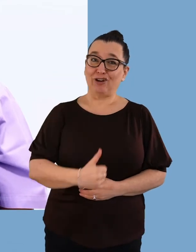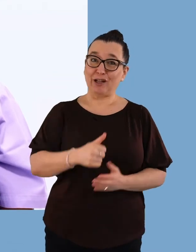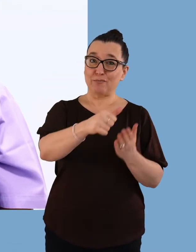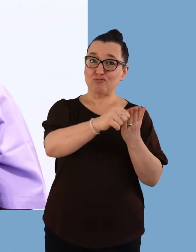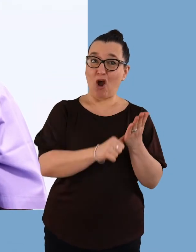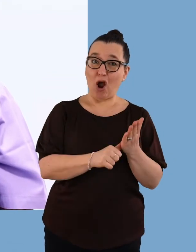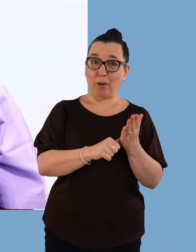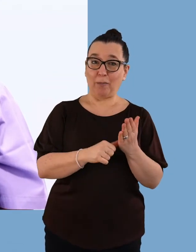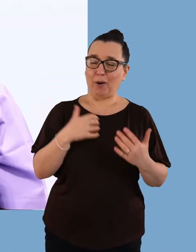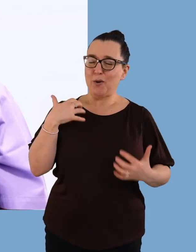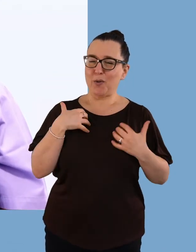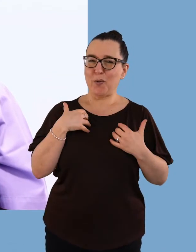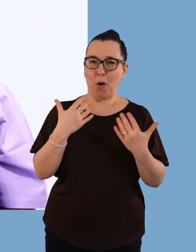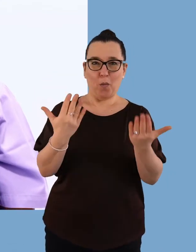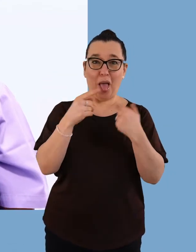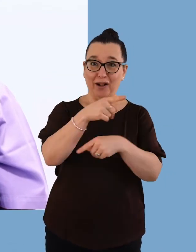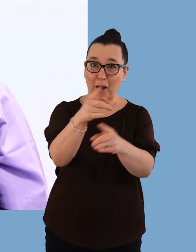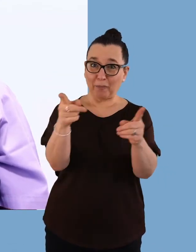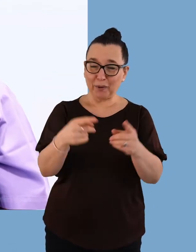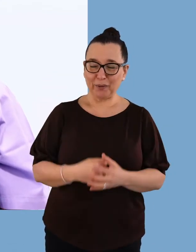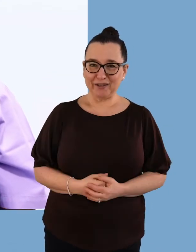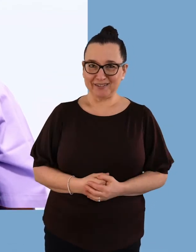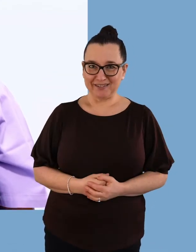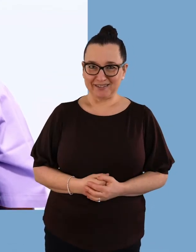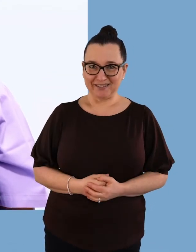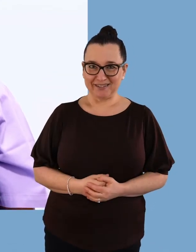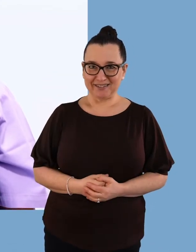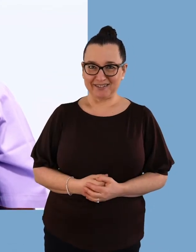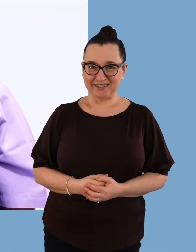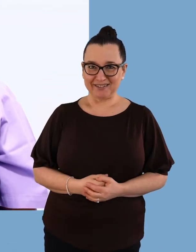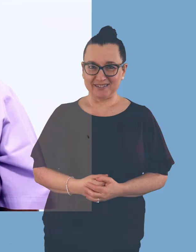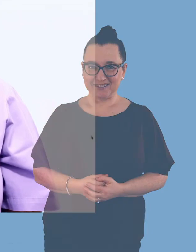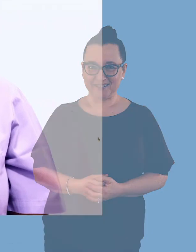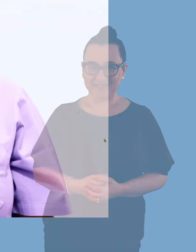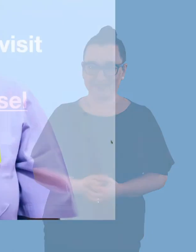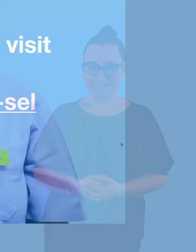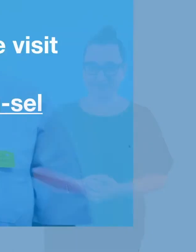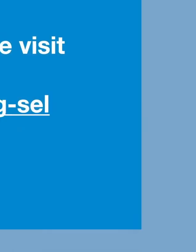southeast london breast screening program we look forward to welcoming